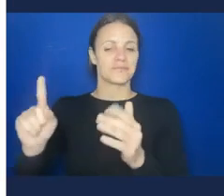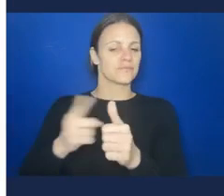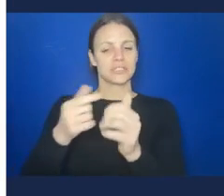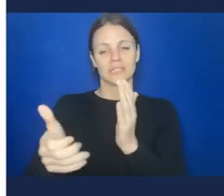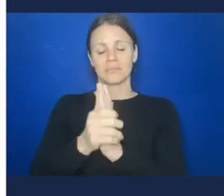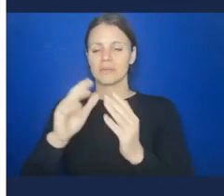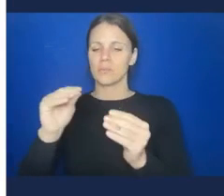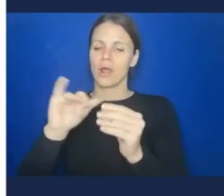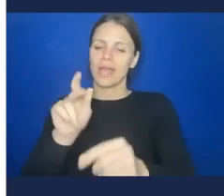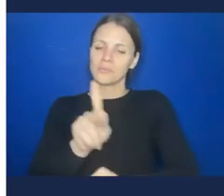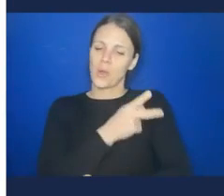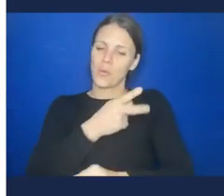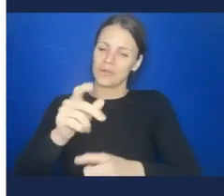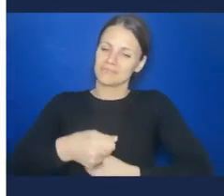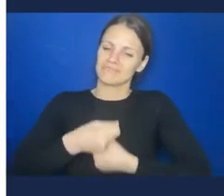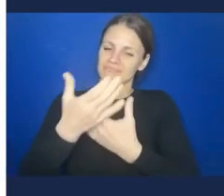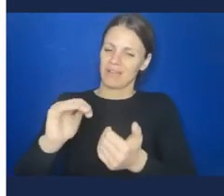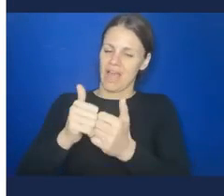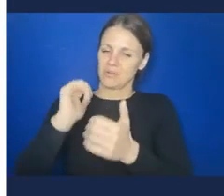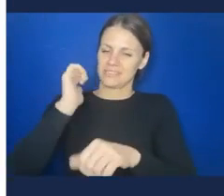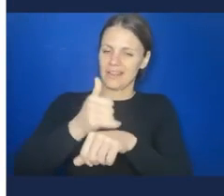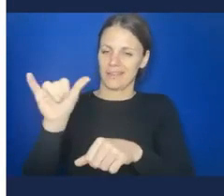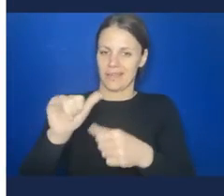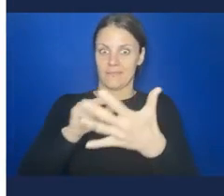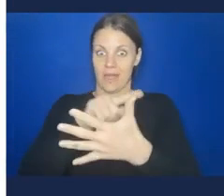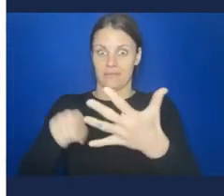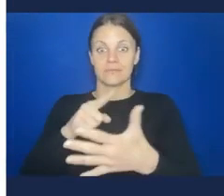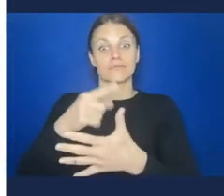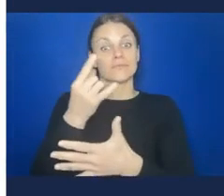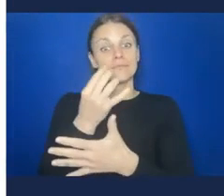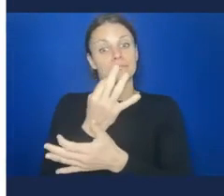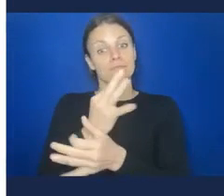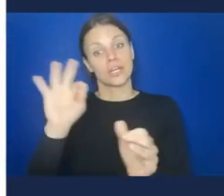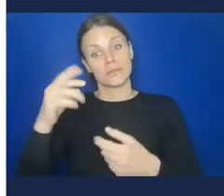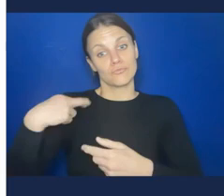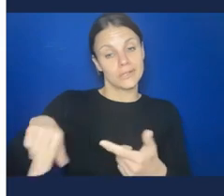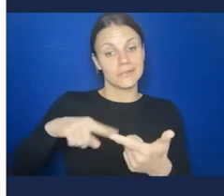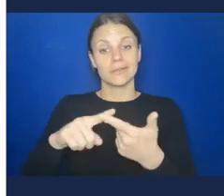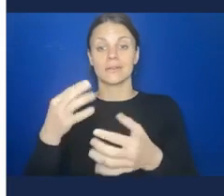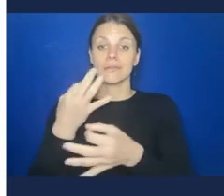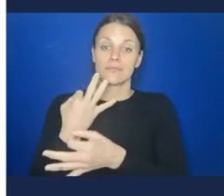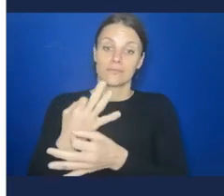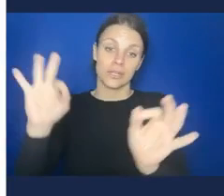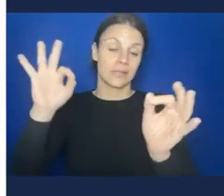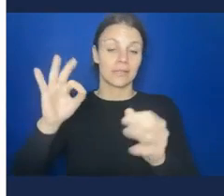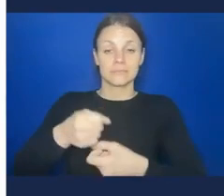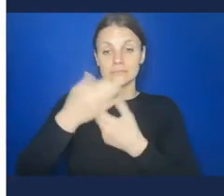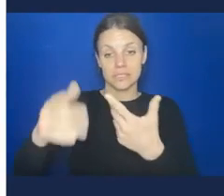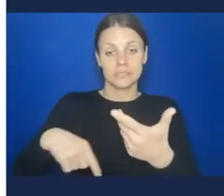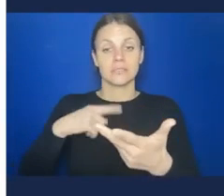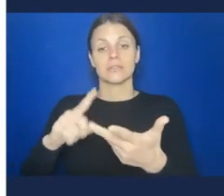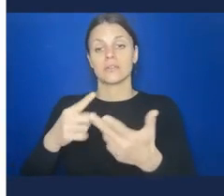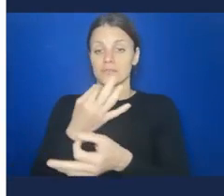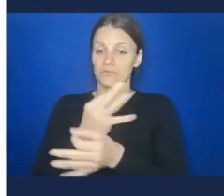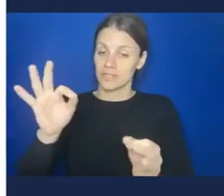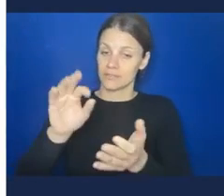freedoms being arranged the way they are. So they are freedom of religion, freedom of speech, freedom of the press, freedom of assembly, and the right to petition the